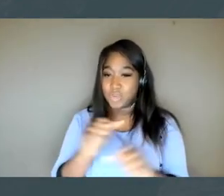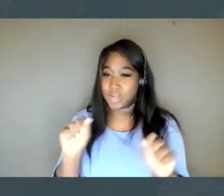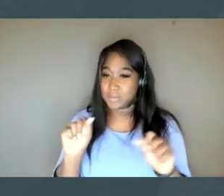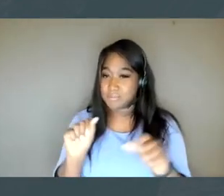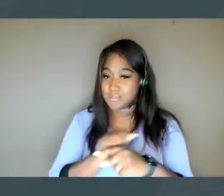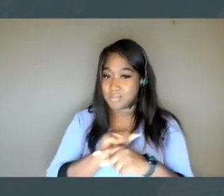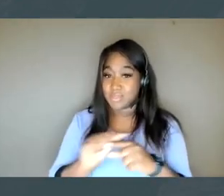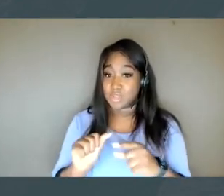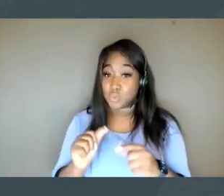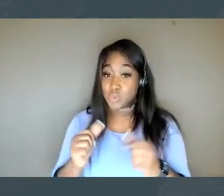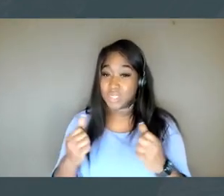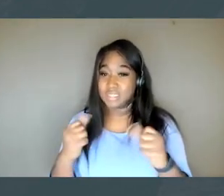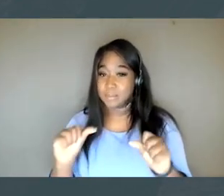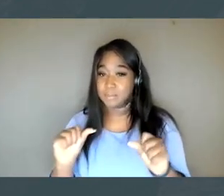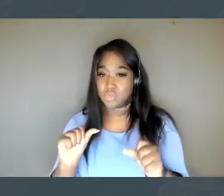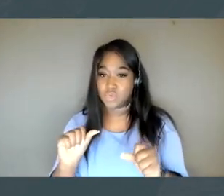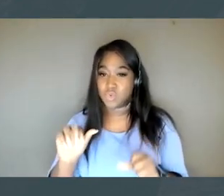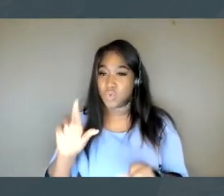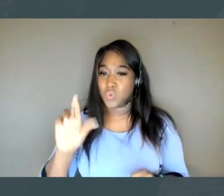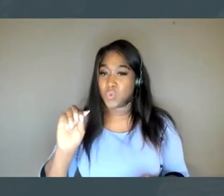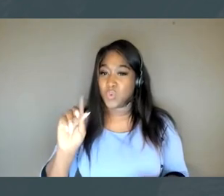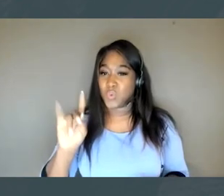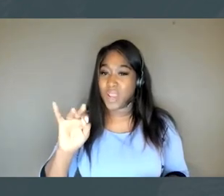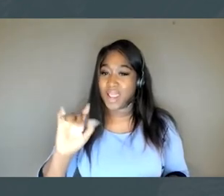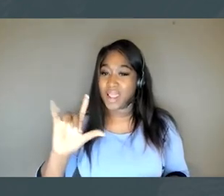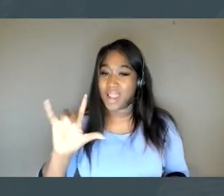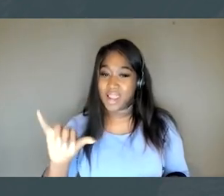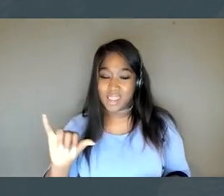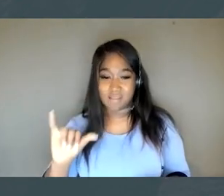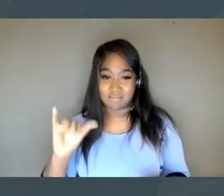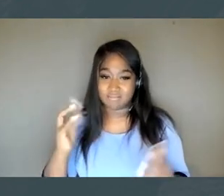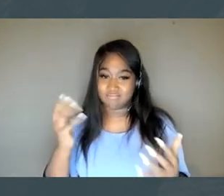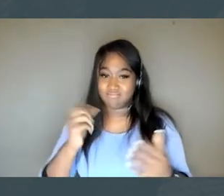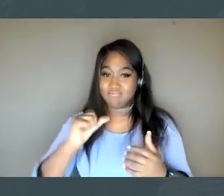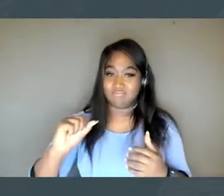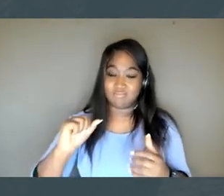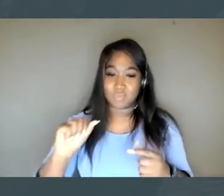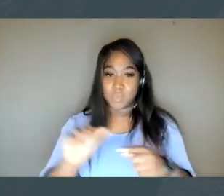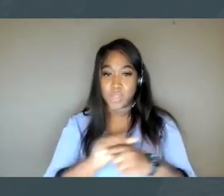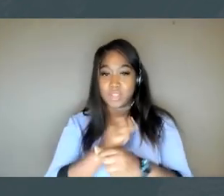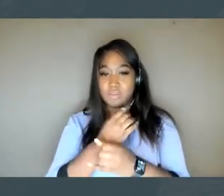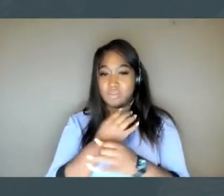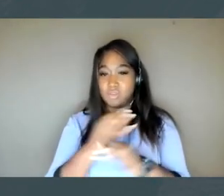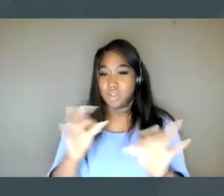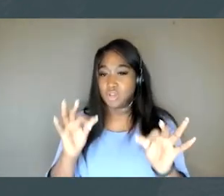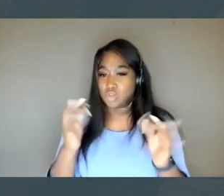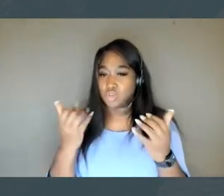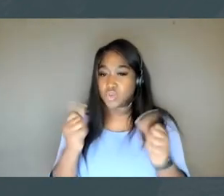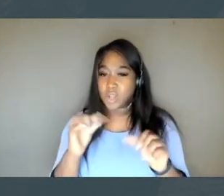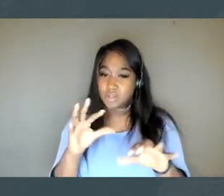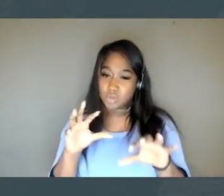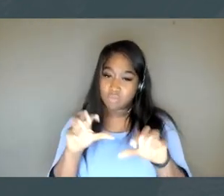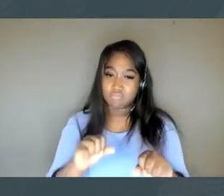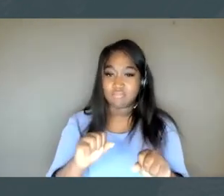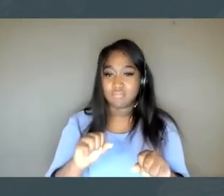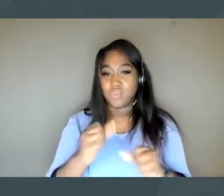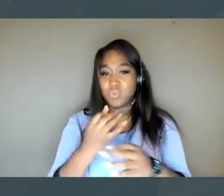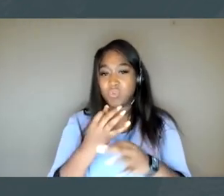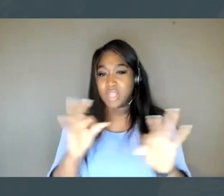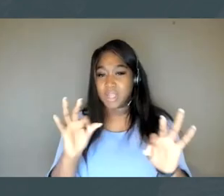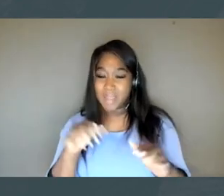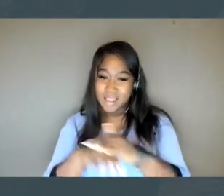radically practice freedom in the form, trying to render freedom, trying to access freedom in a structure